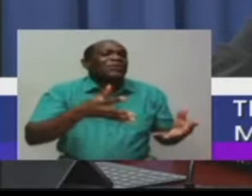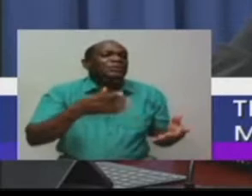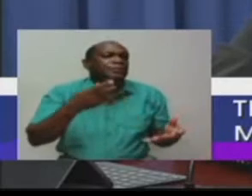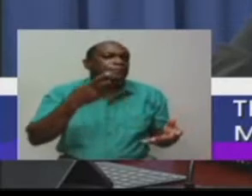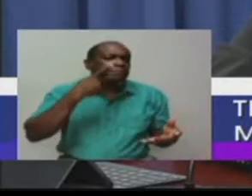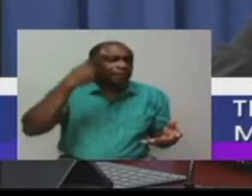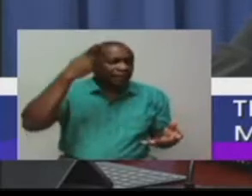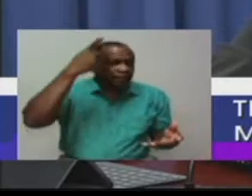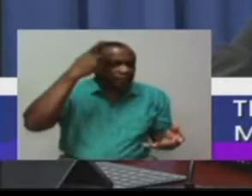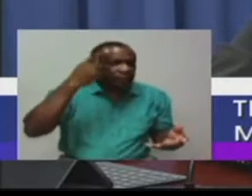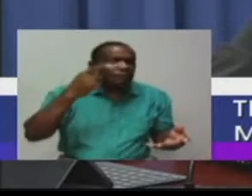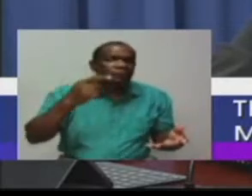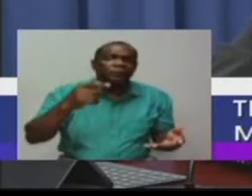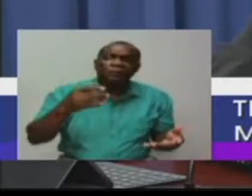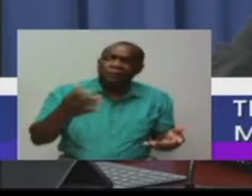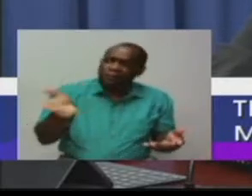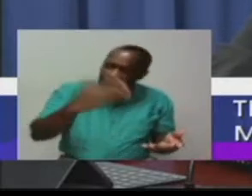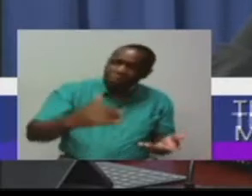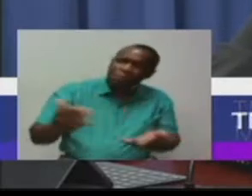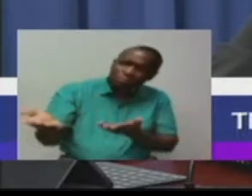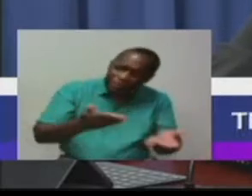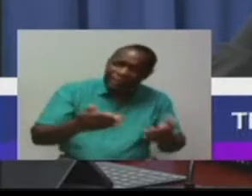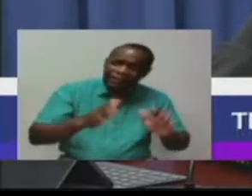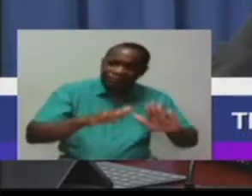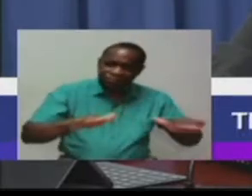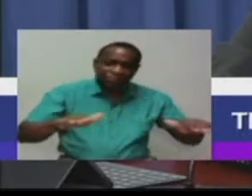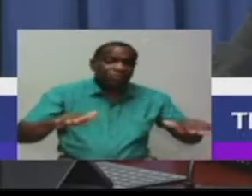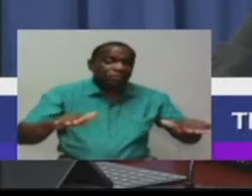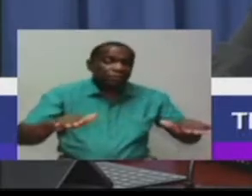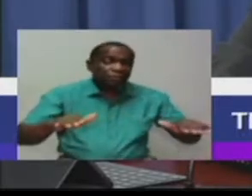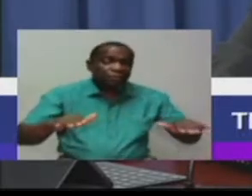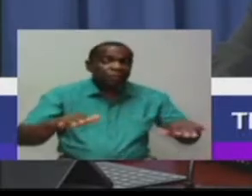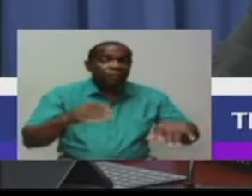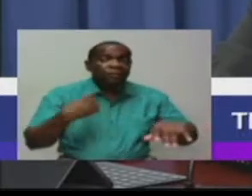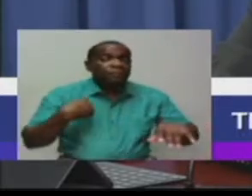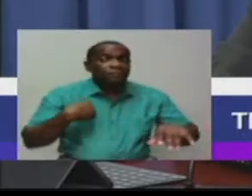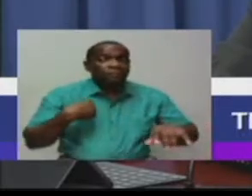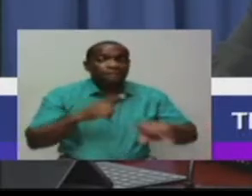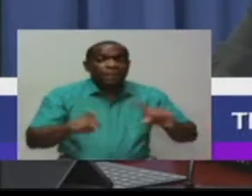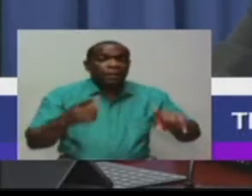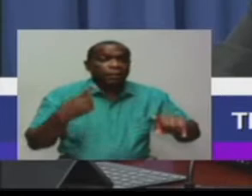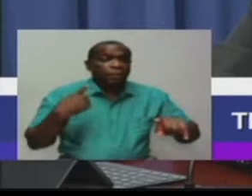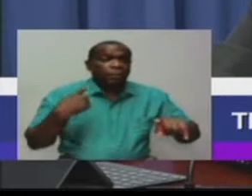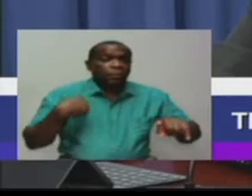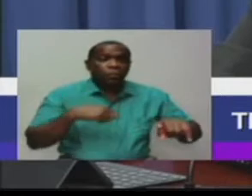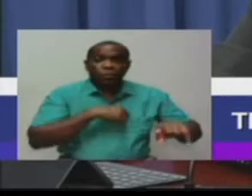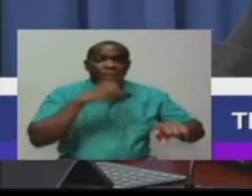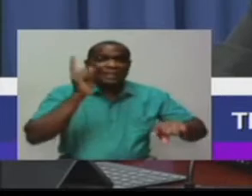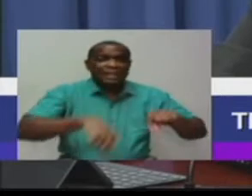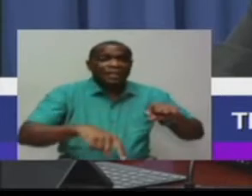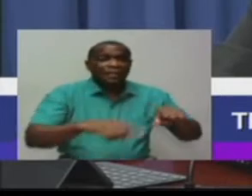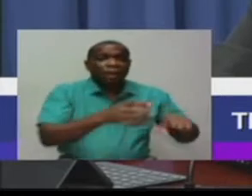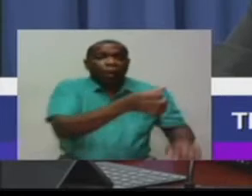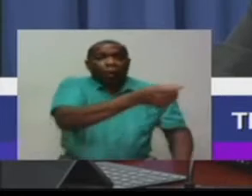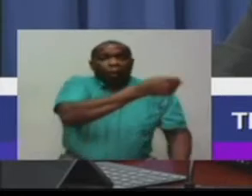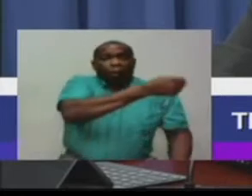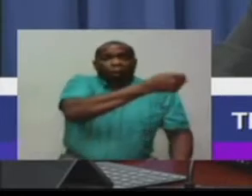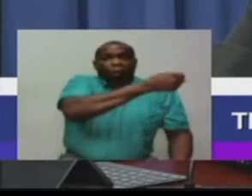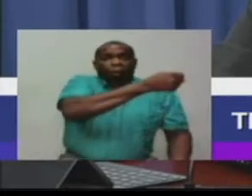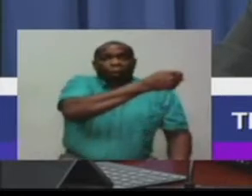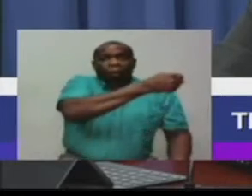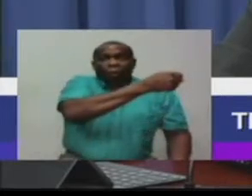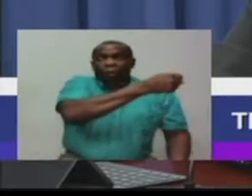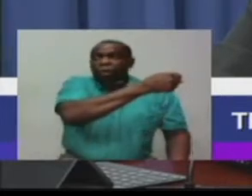indefinitely. There will be a cutoff. And we look at it week by week. So this week we opened up to healthcare workers